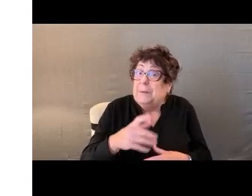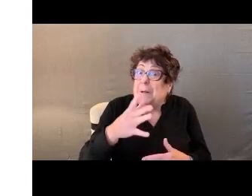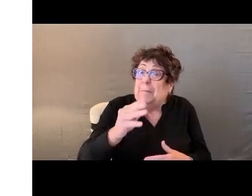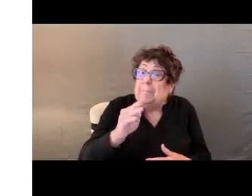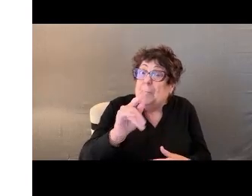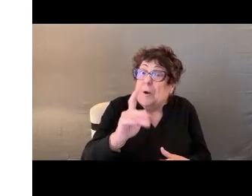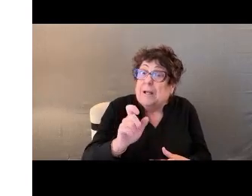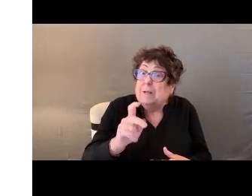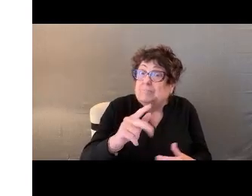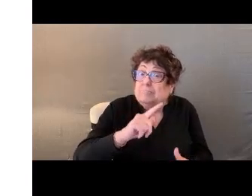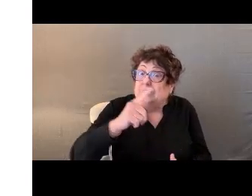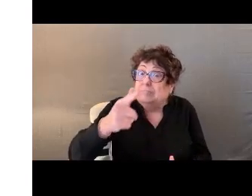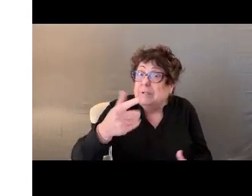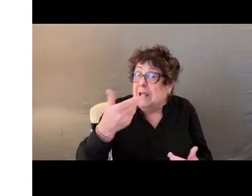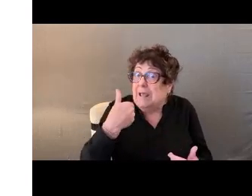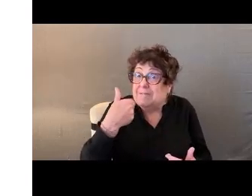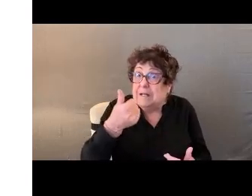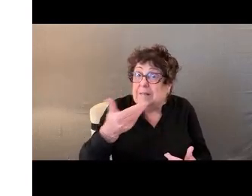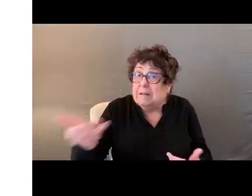add to that?